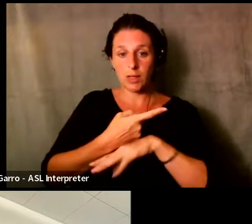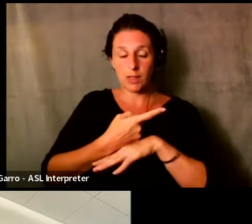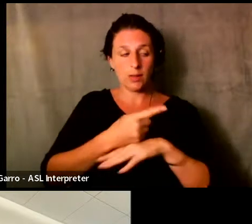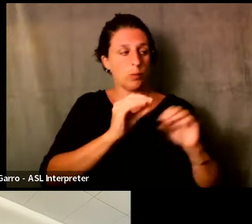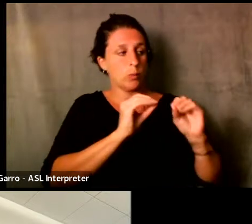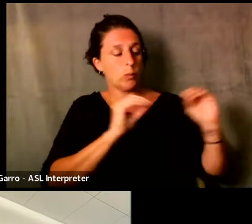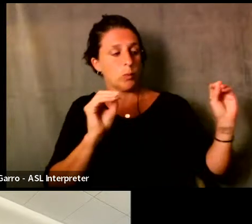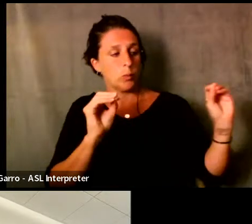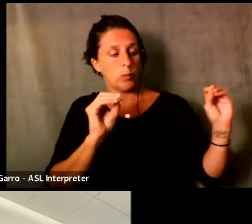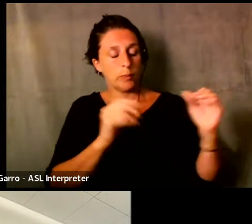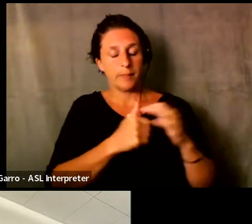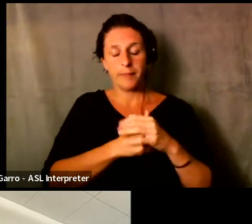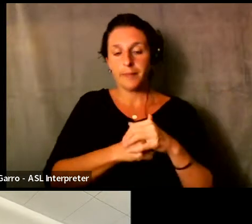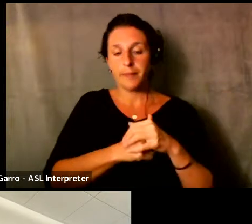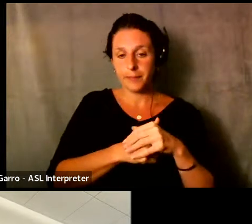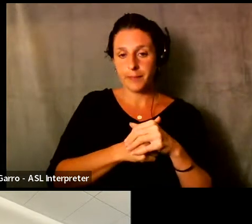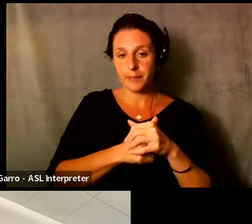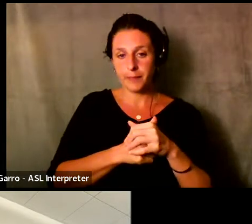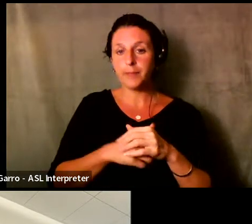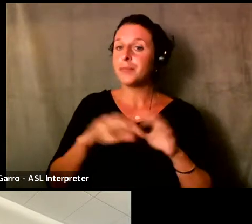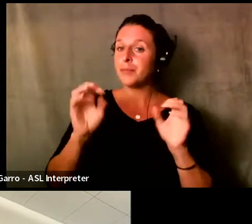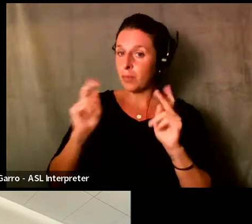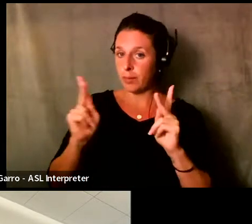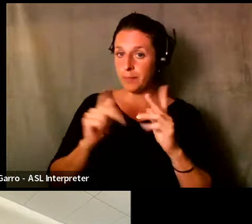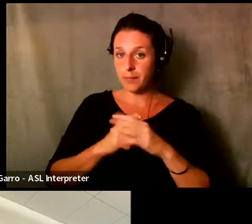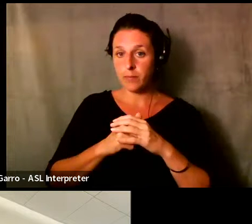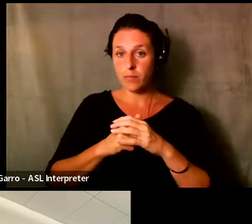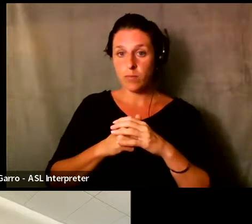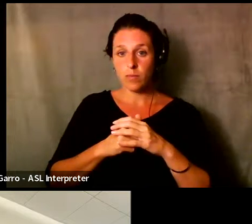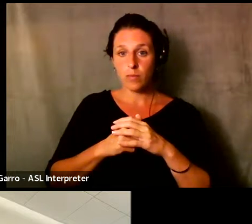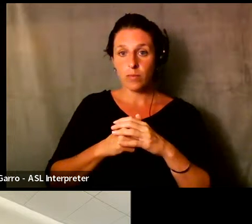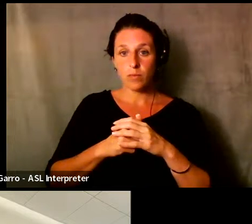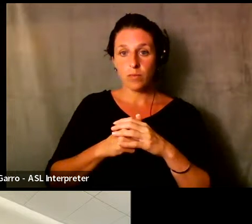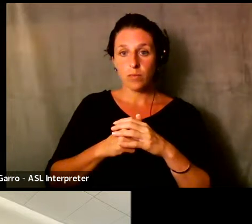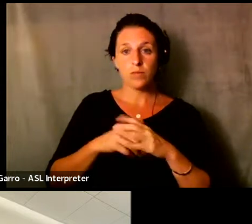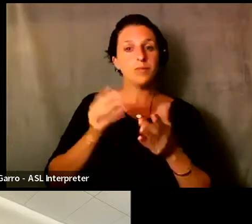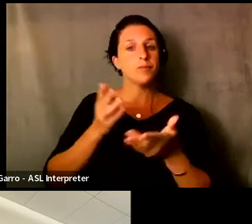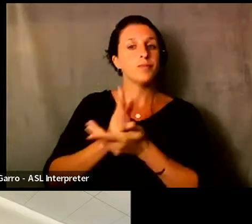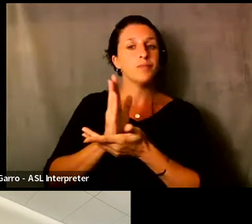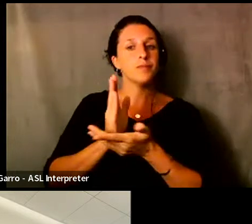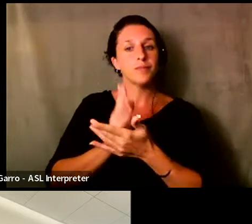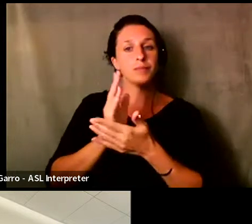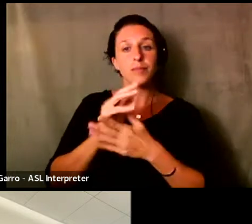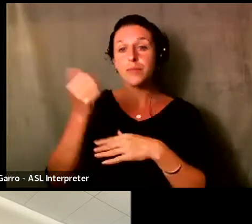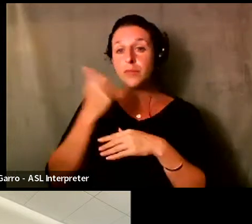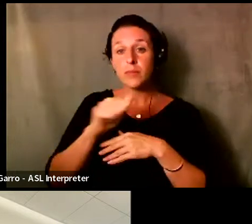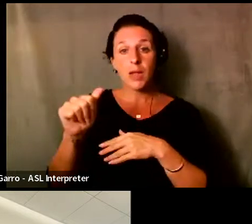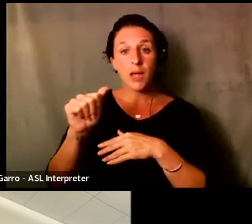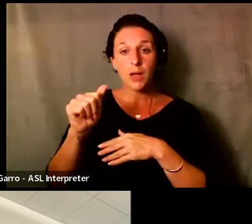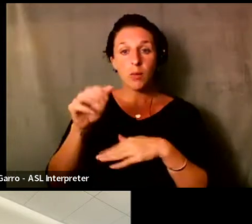none. Okay. All right.